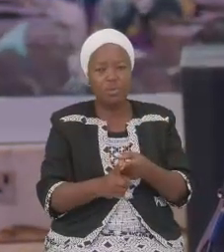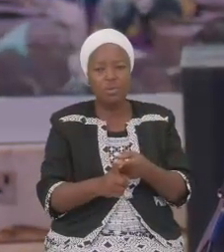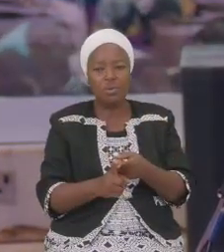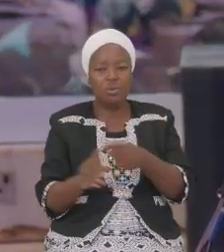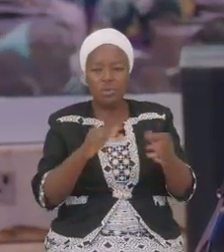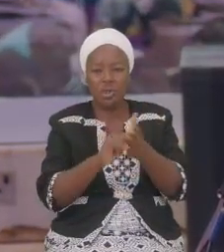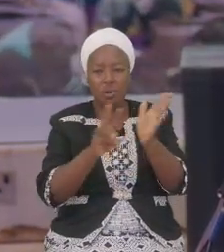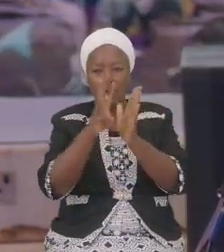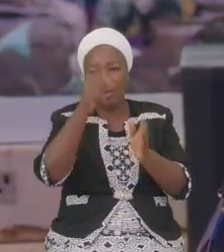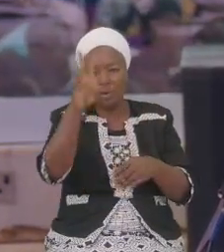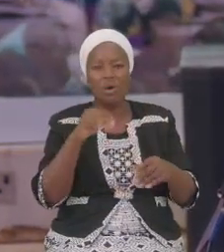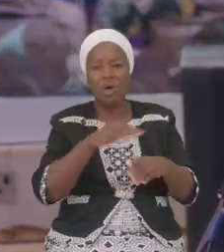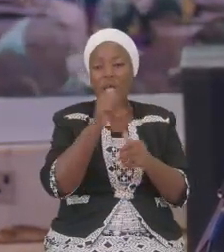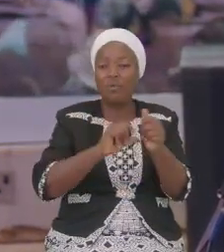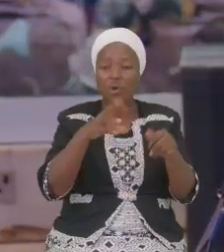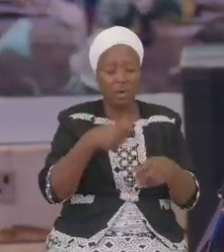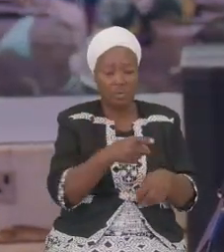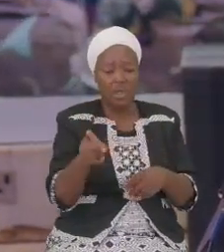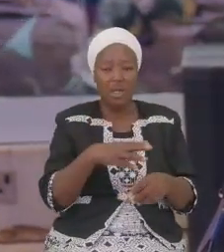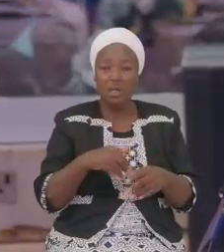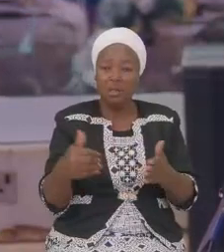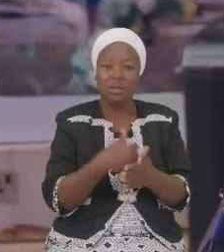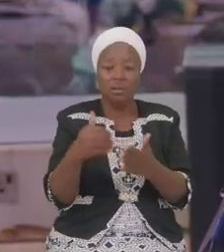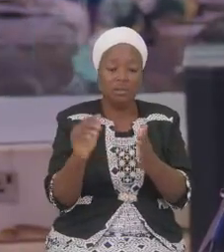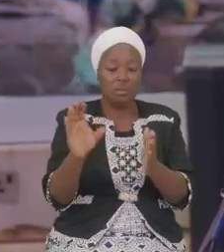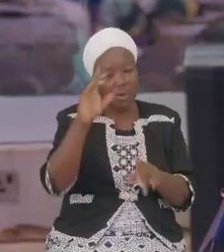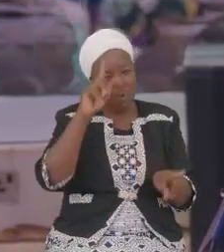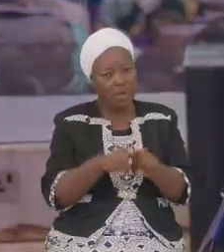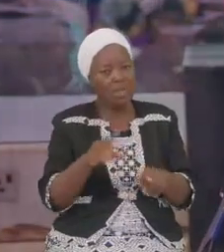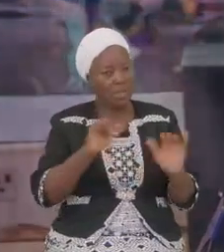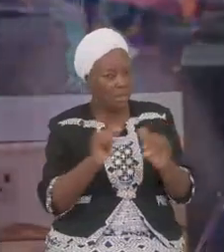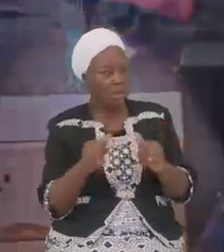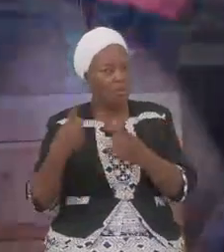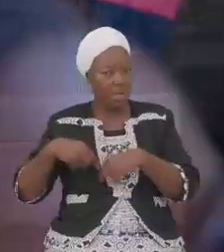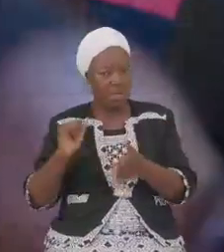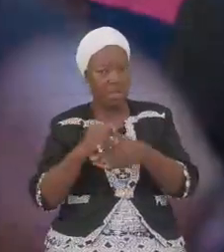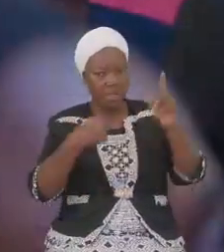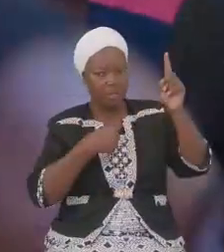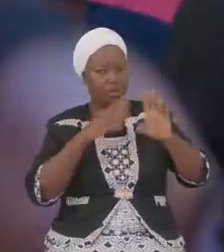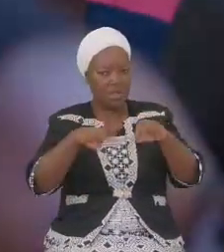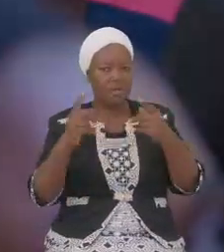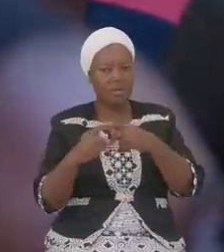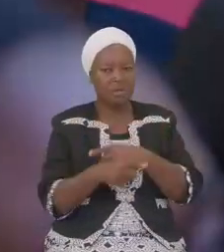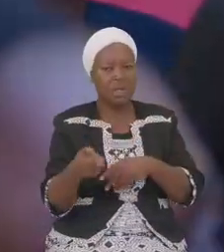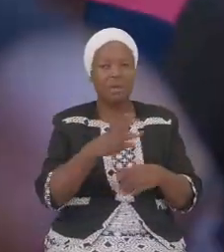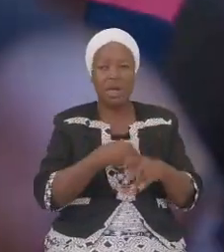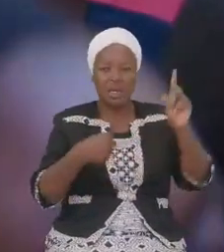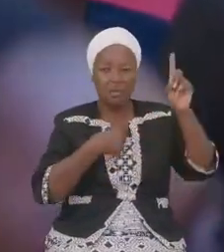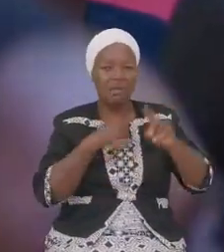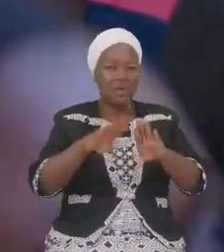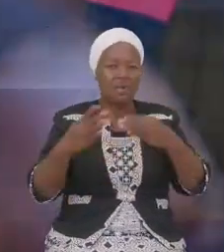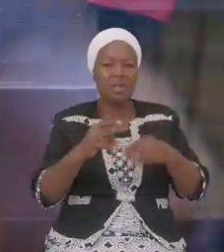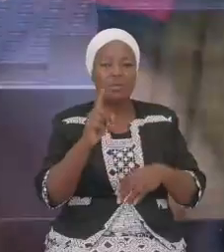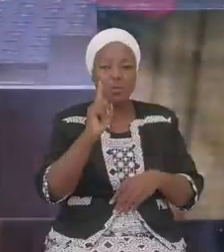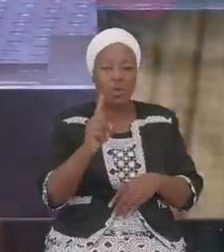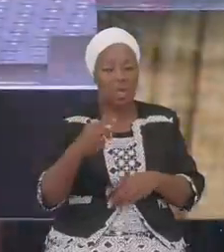new covenant, that's the same heart I will give unto them. And I will give them one heart and one